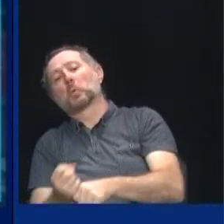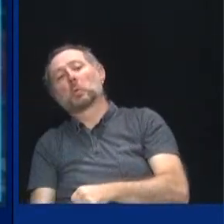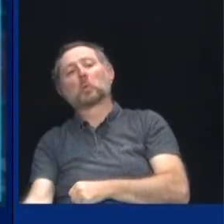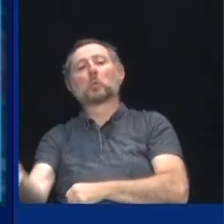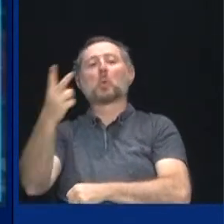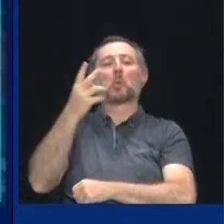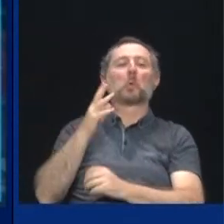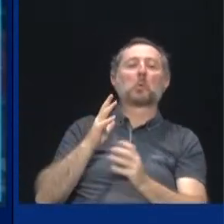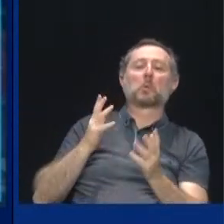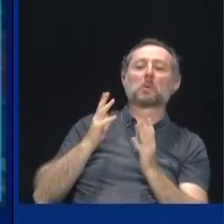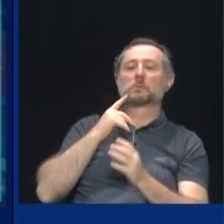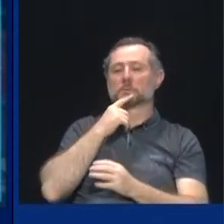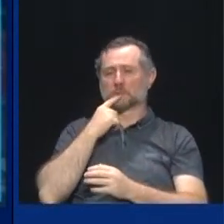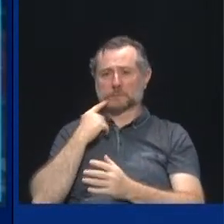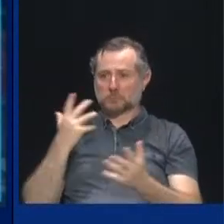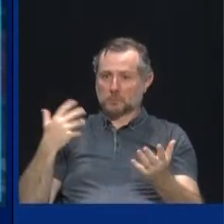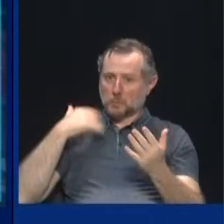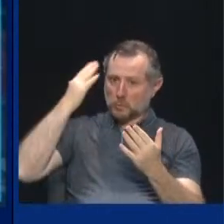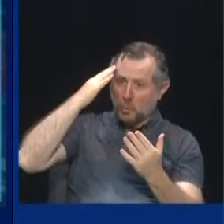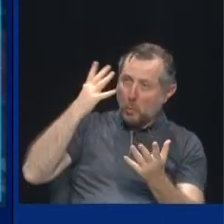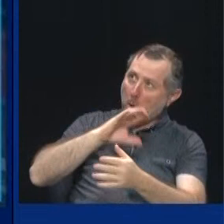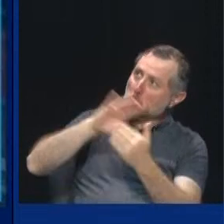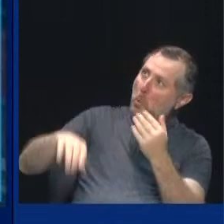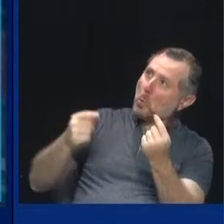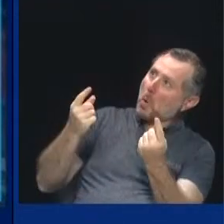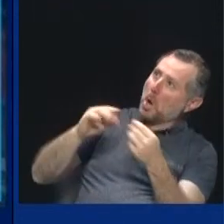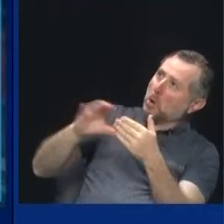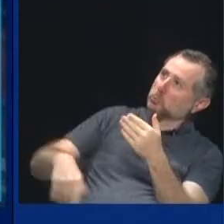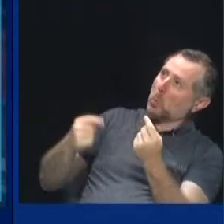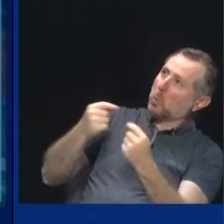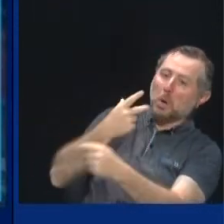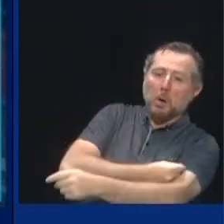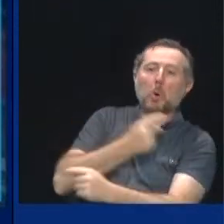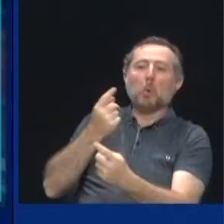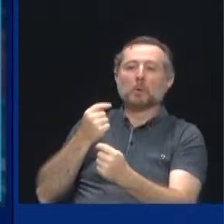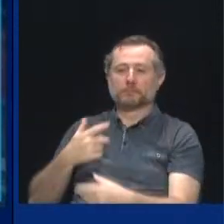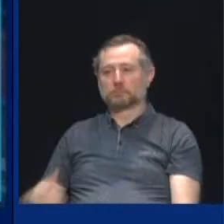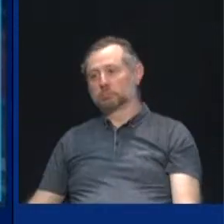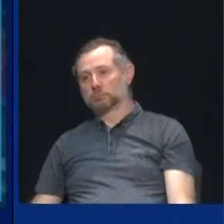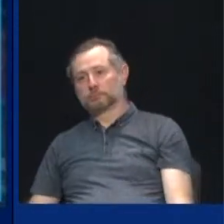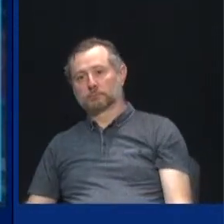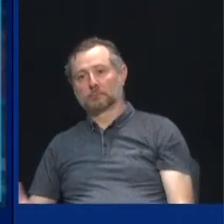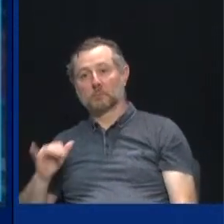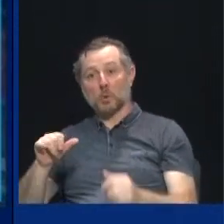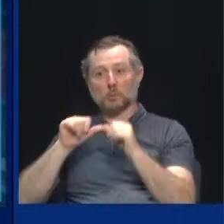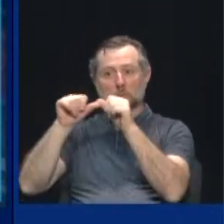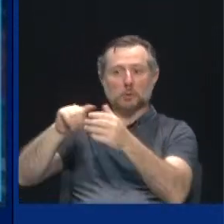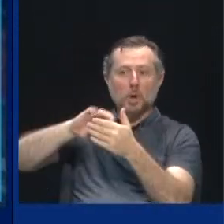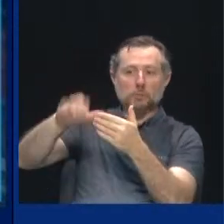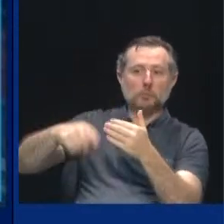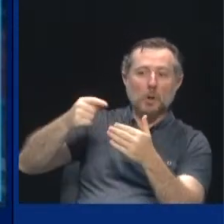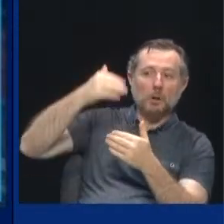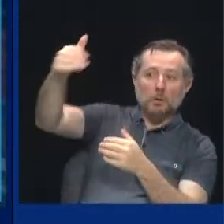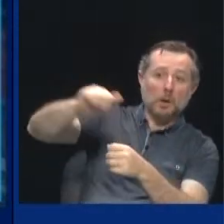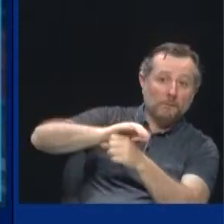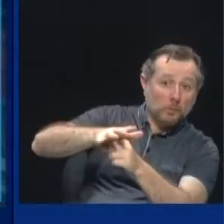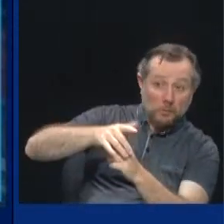road. Yeah, but you don't know what's going to happen on the long-term consequences of COVID either, do